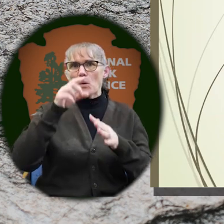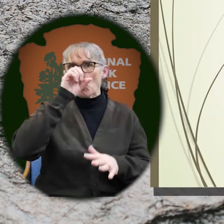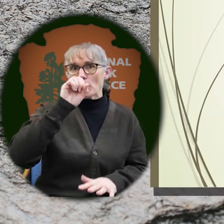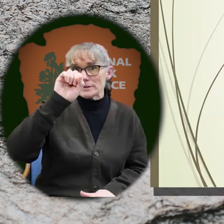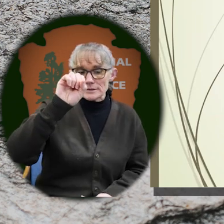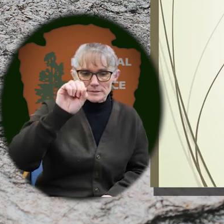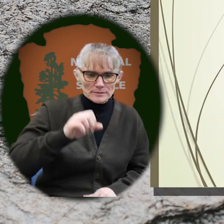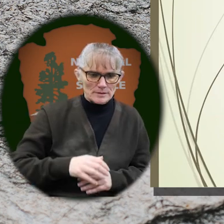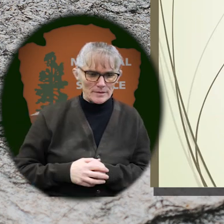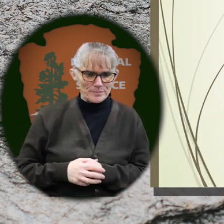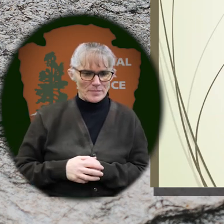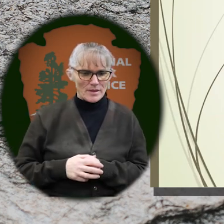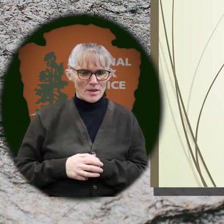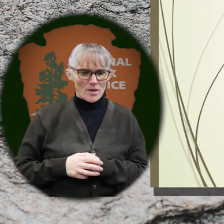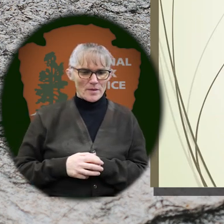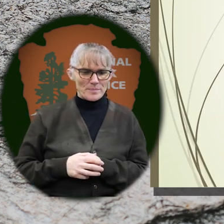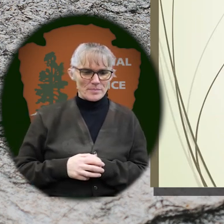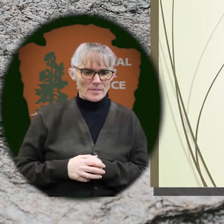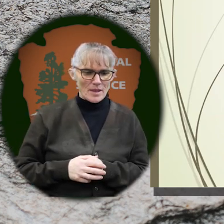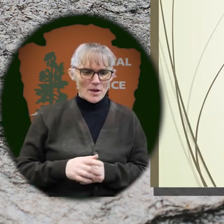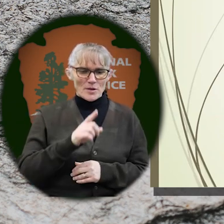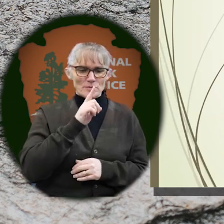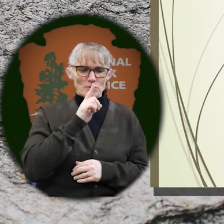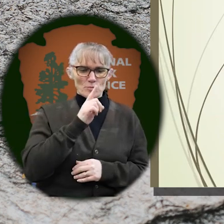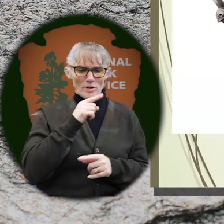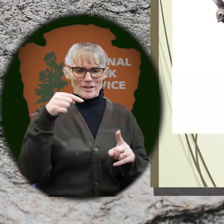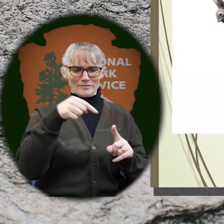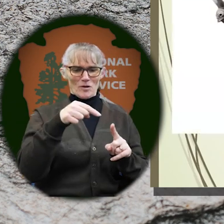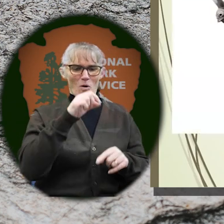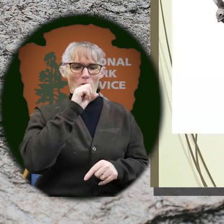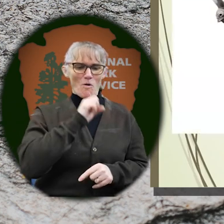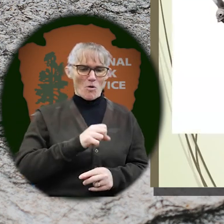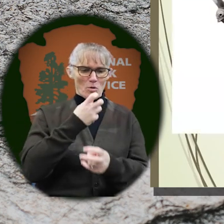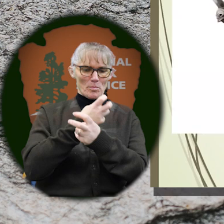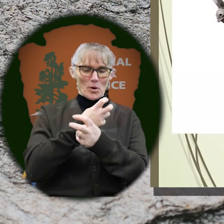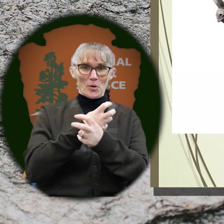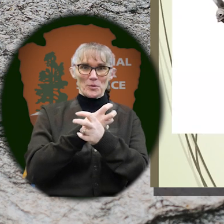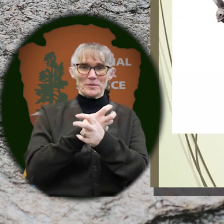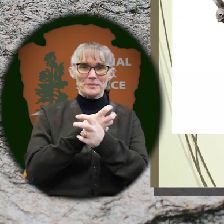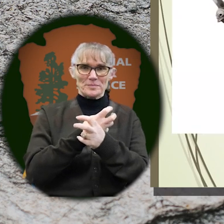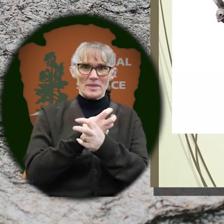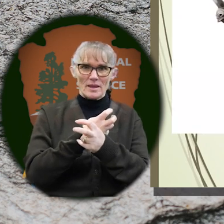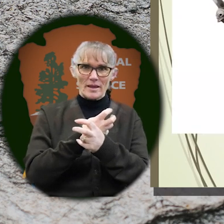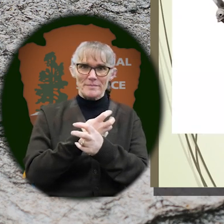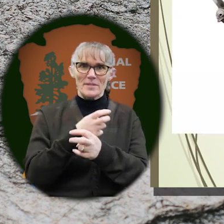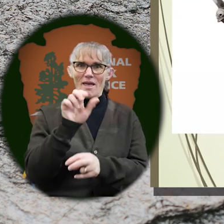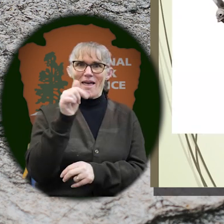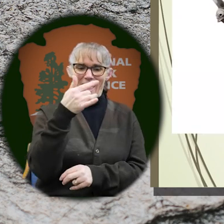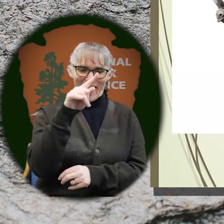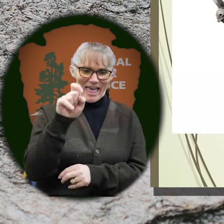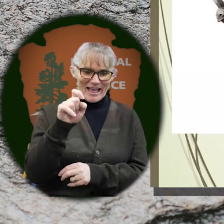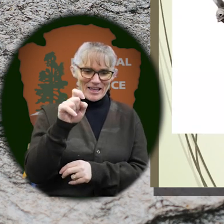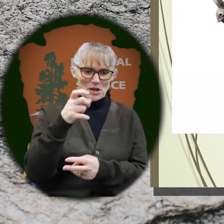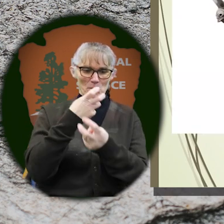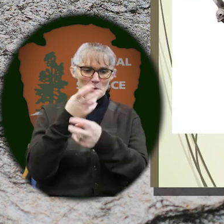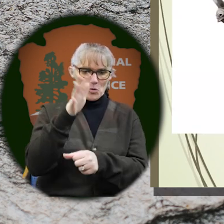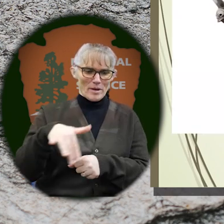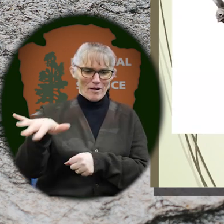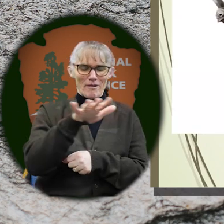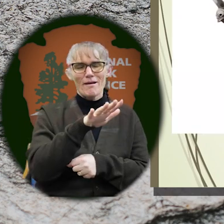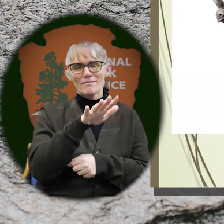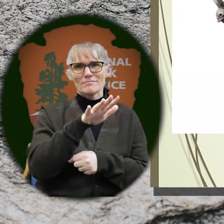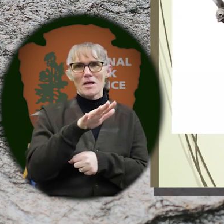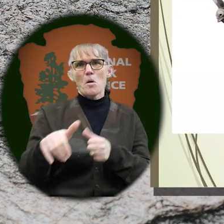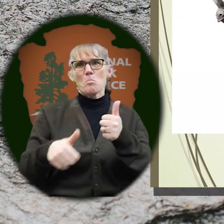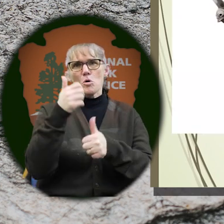this is actually the most common fossil at the Agate bone bed. Two illustrations of rhinos with two pointed horns on either side of their nose. Left, gray